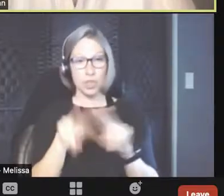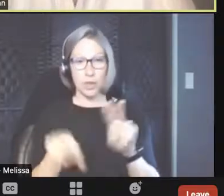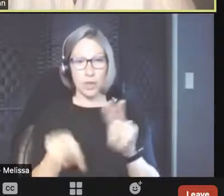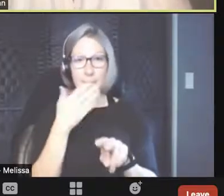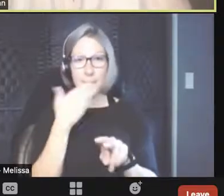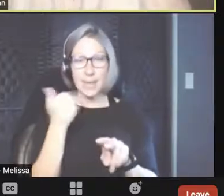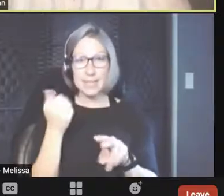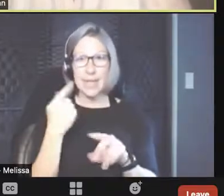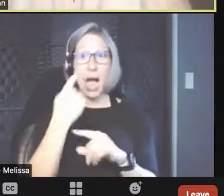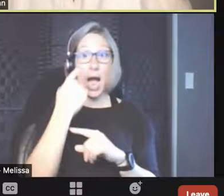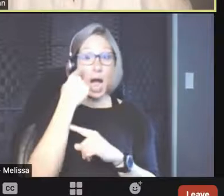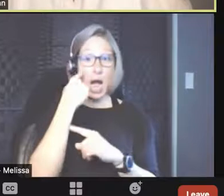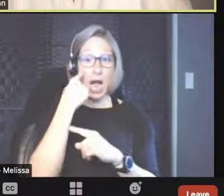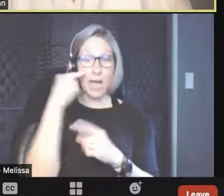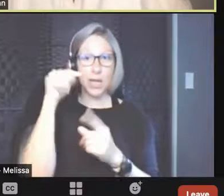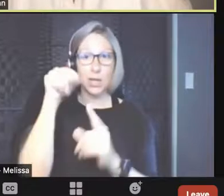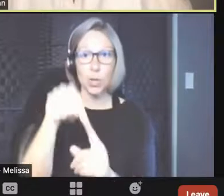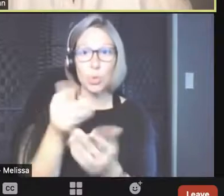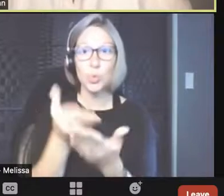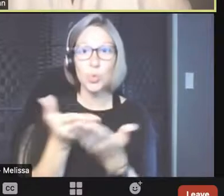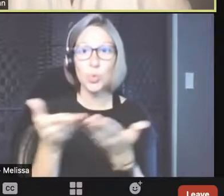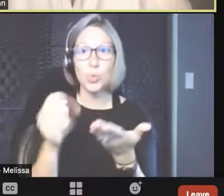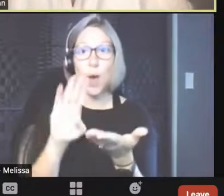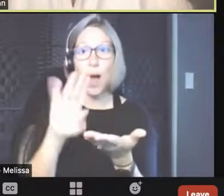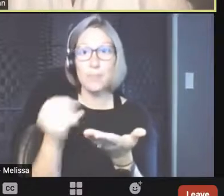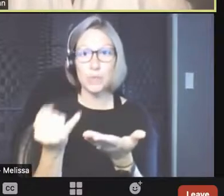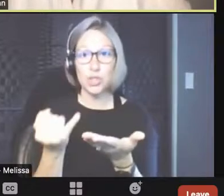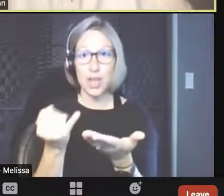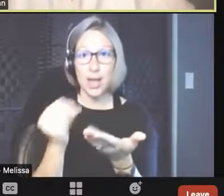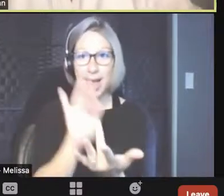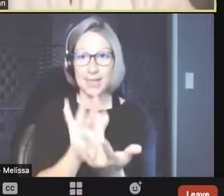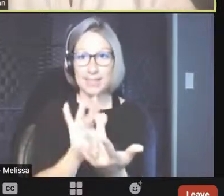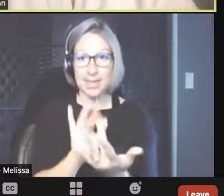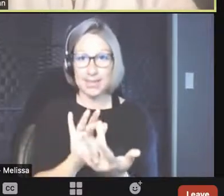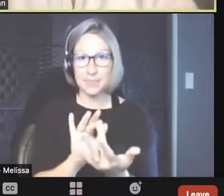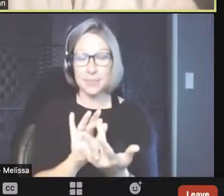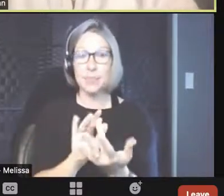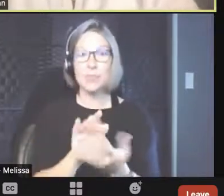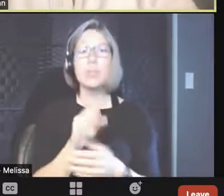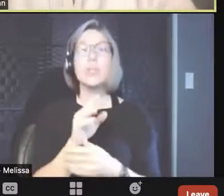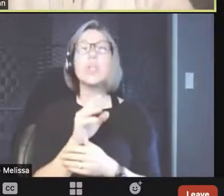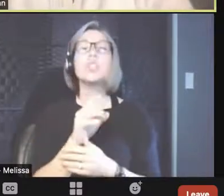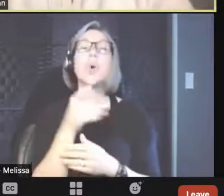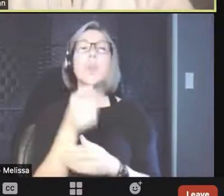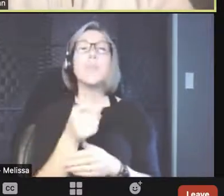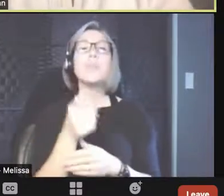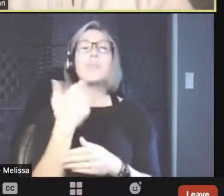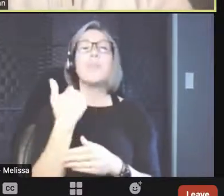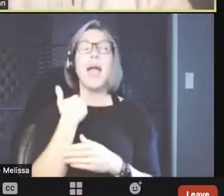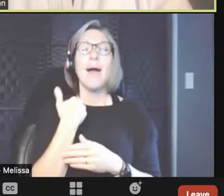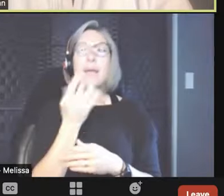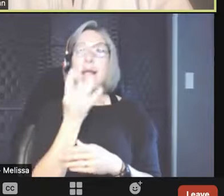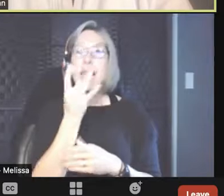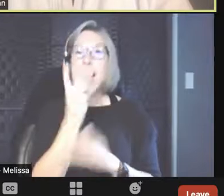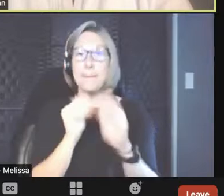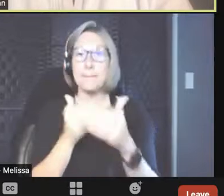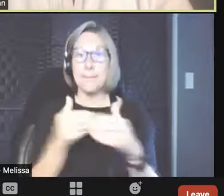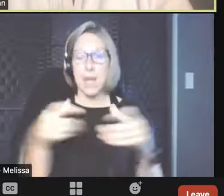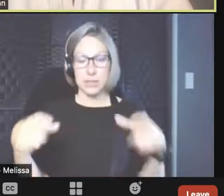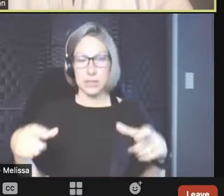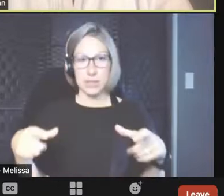you see this child now is looking at this simple pattern on the light box. These are magnetiles. And he's